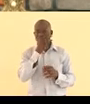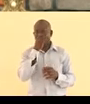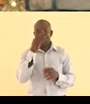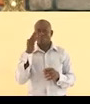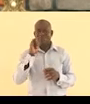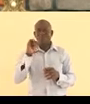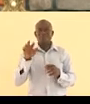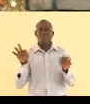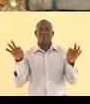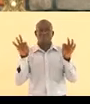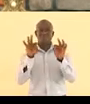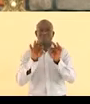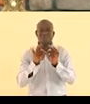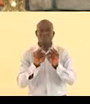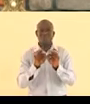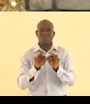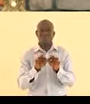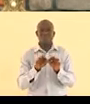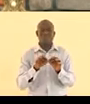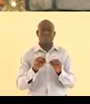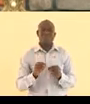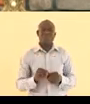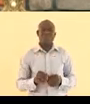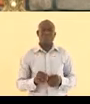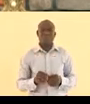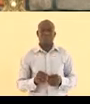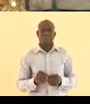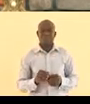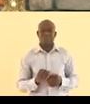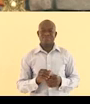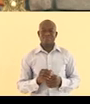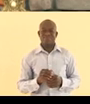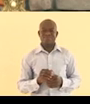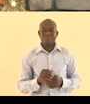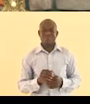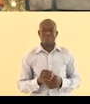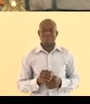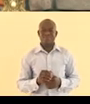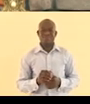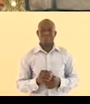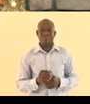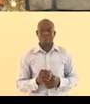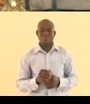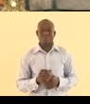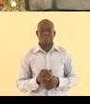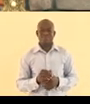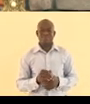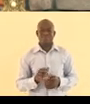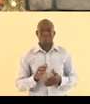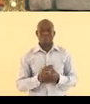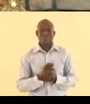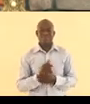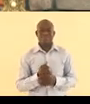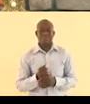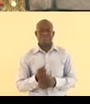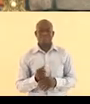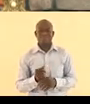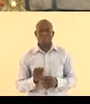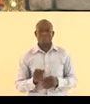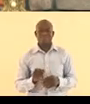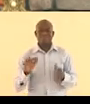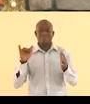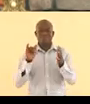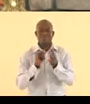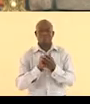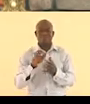the symbol of that frugality. That you have food. It's not that you are poor and you